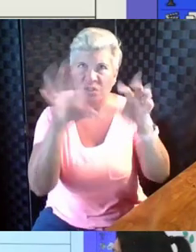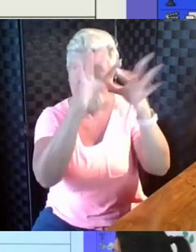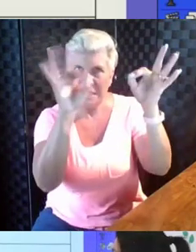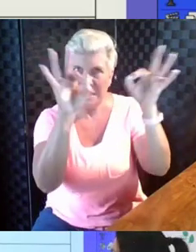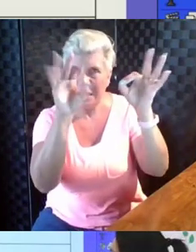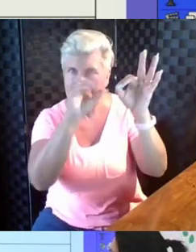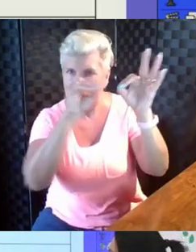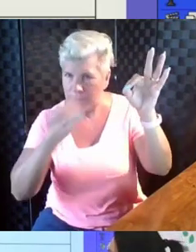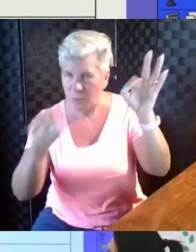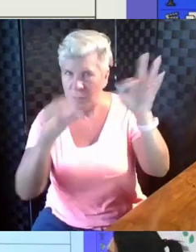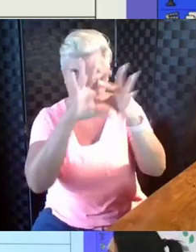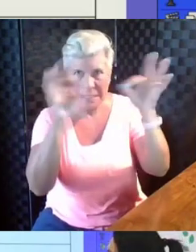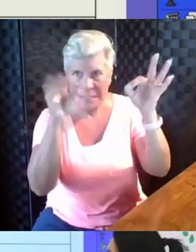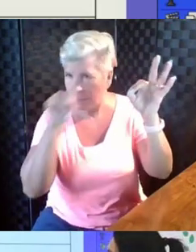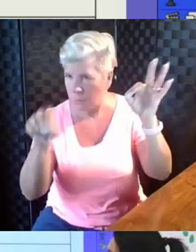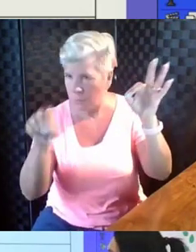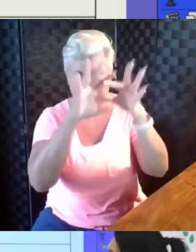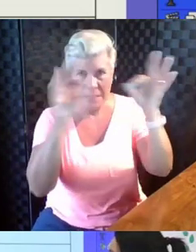model.